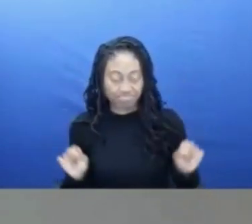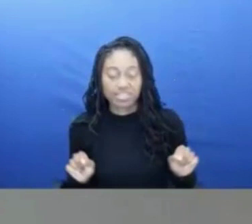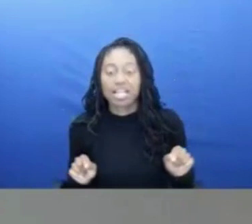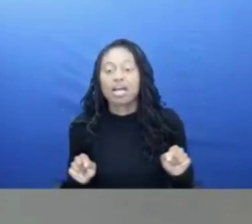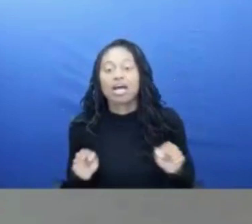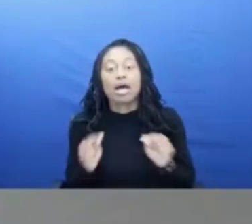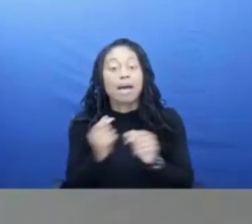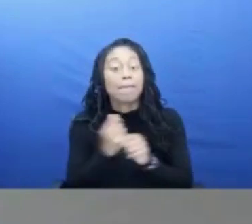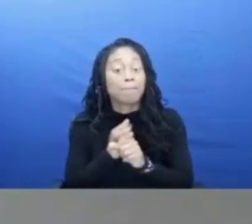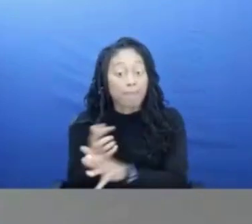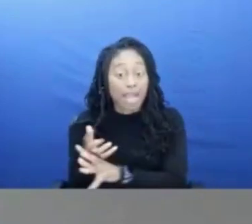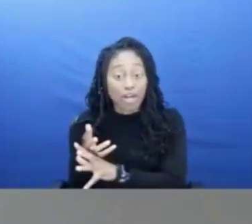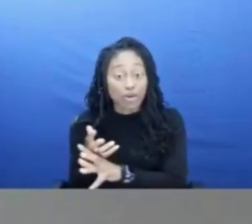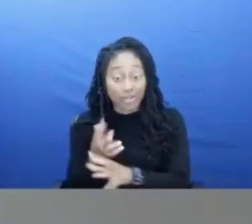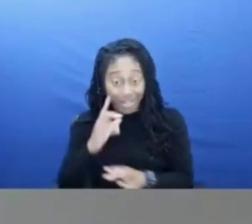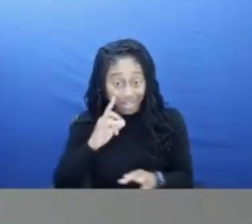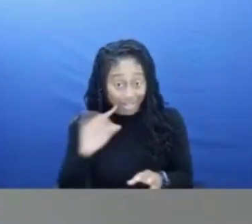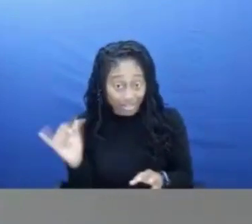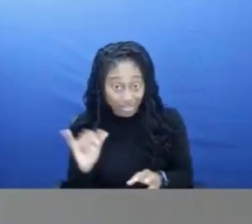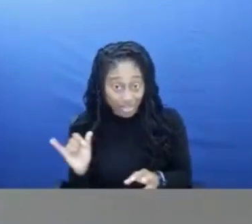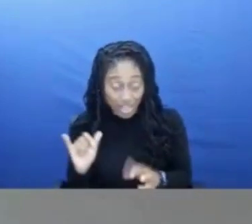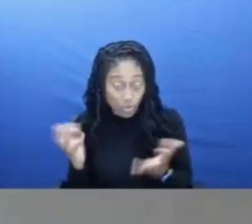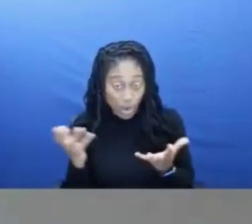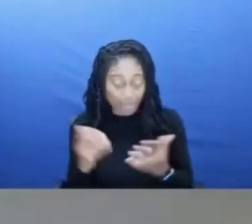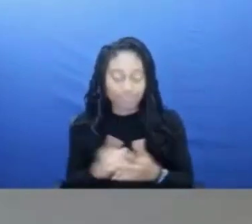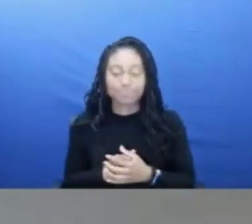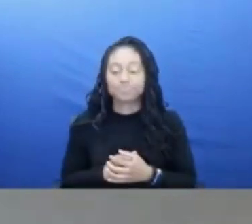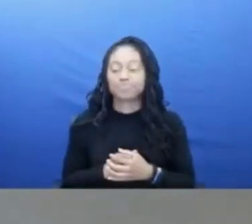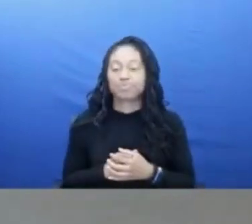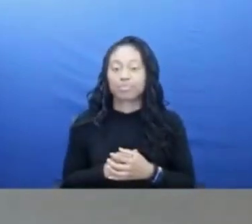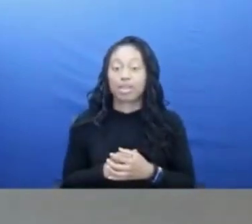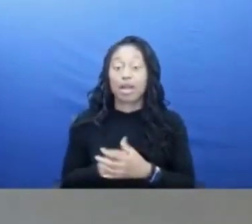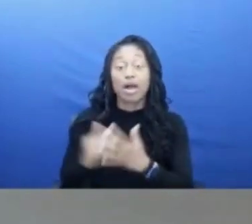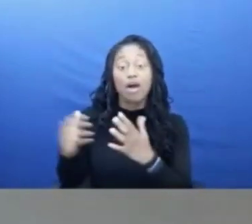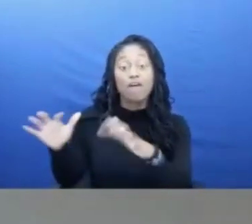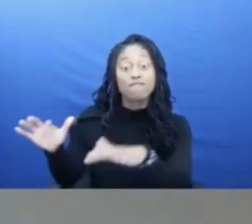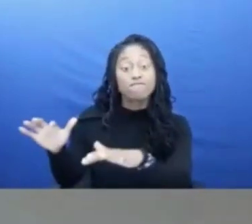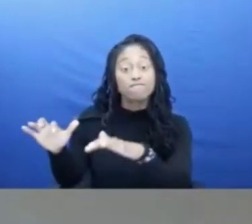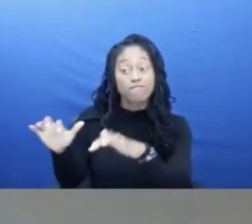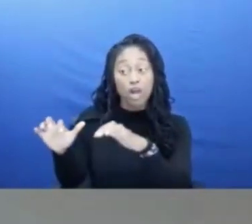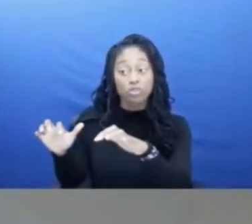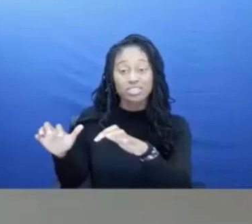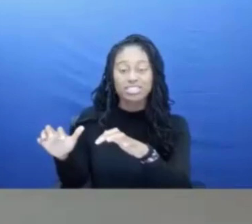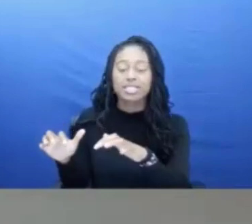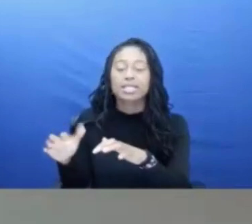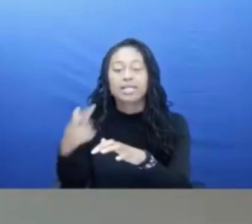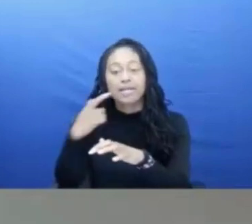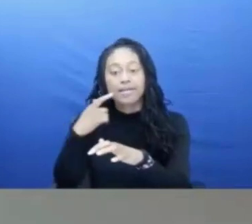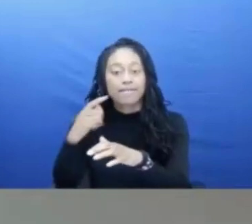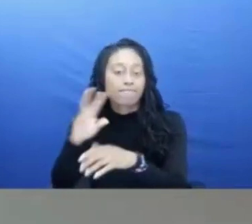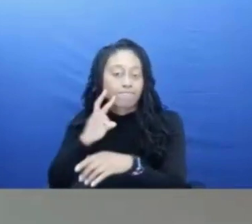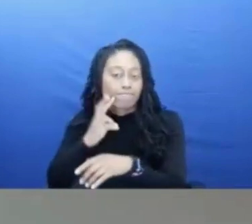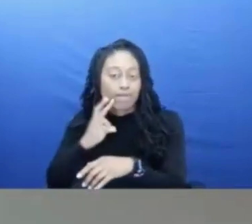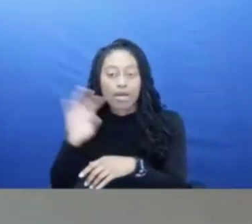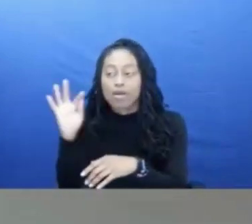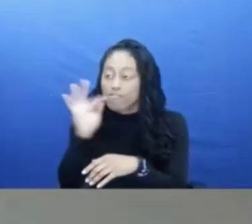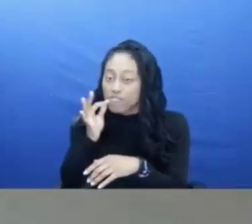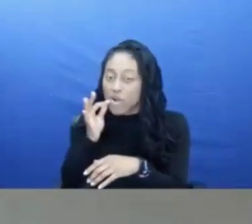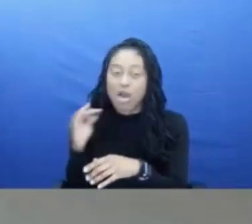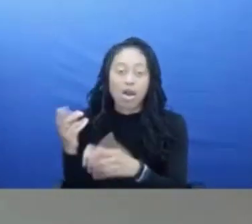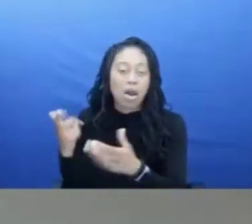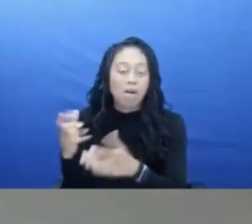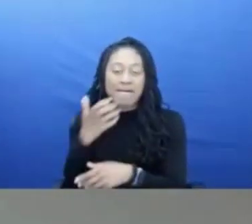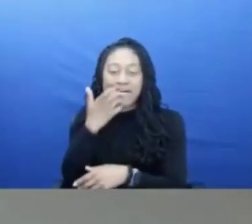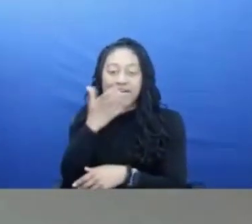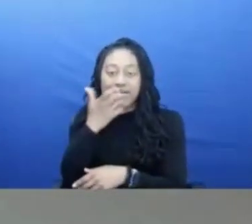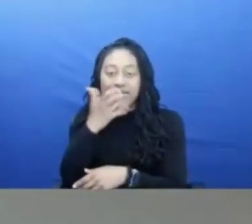And this really comes from the preparation standpoint. Because frozen vegetables and fruits have been just quickly heated before being